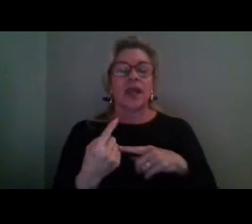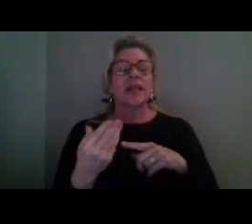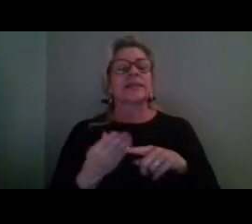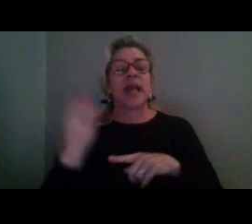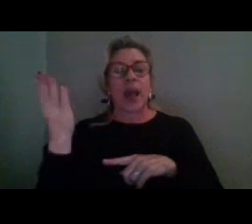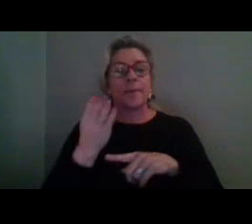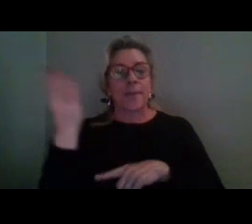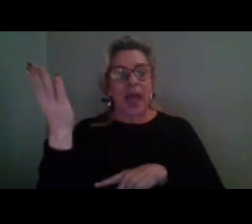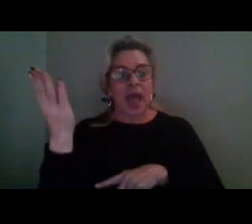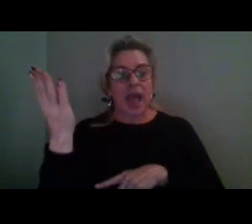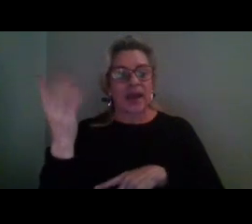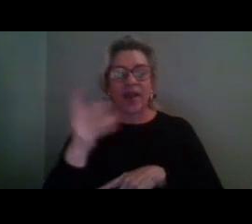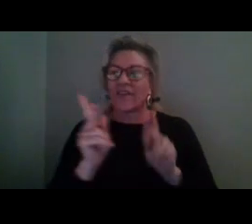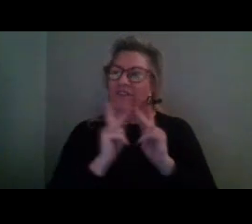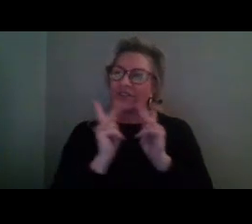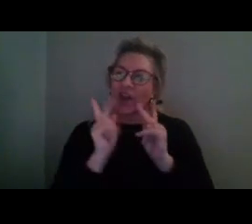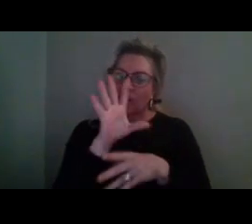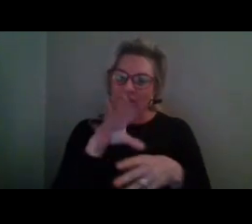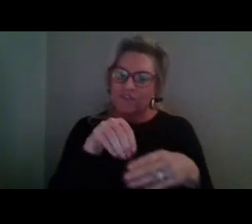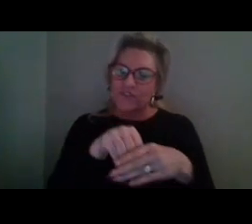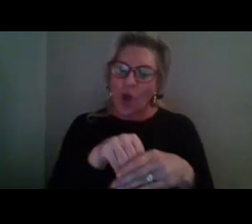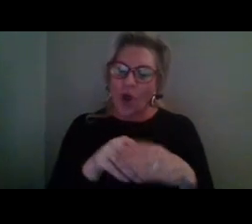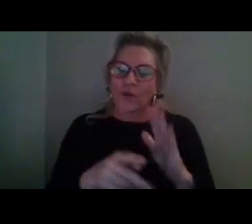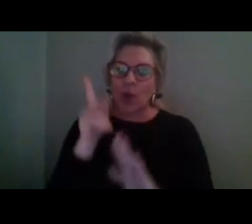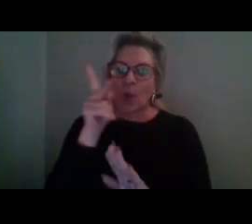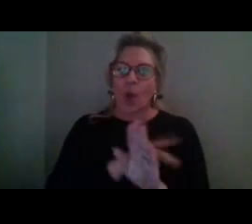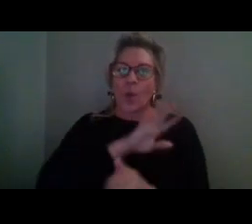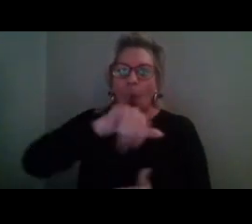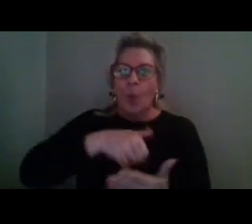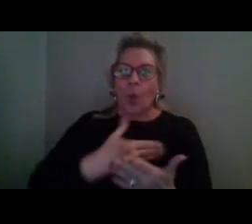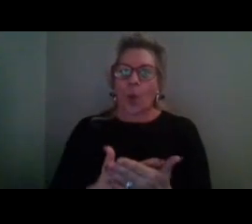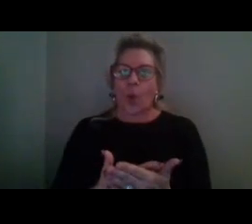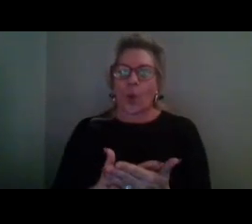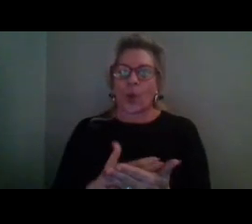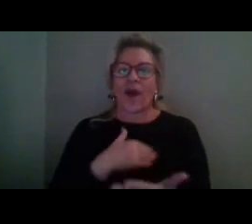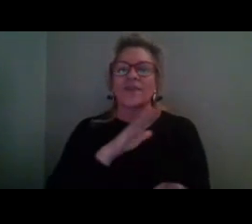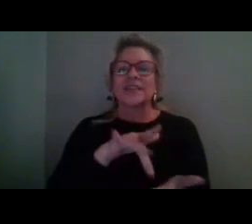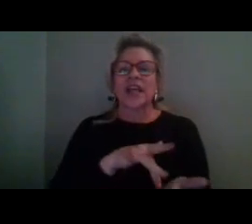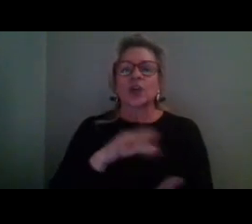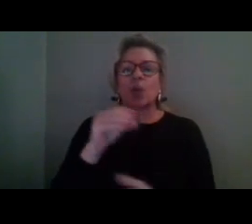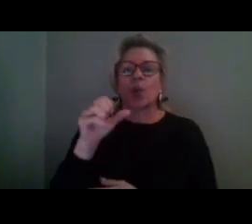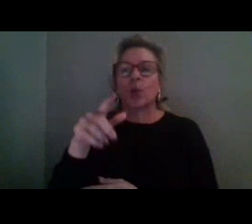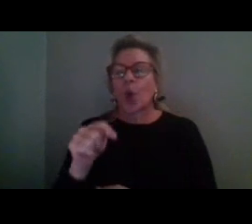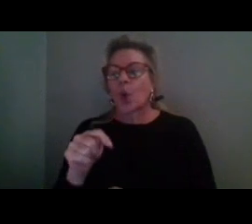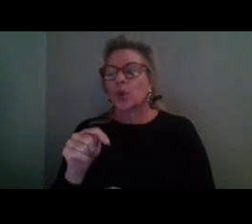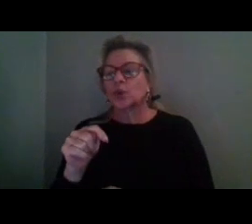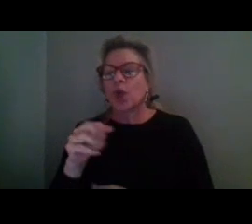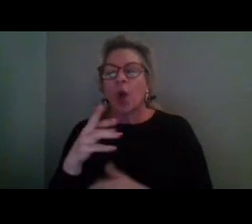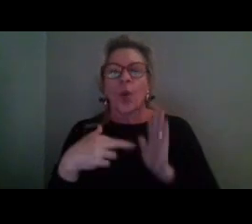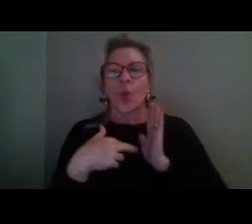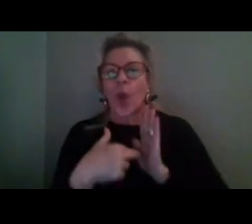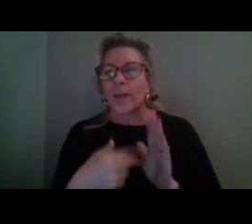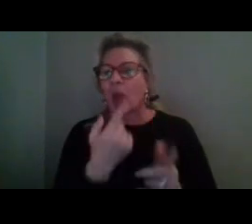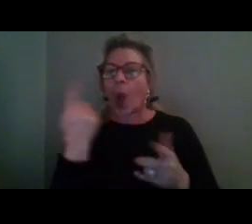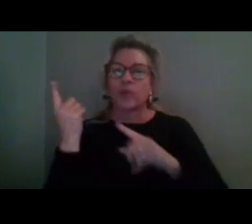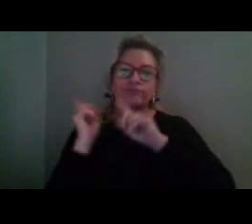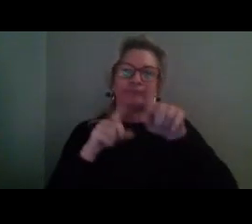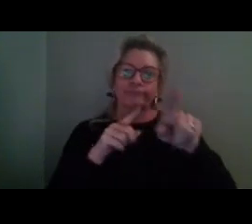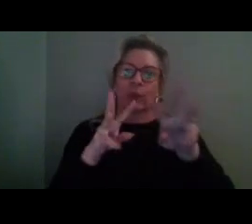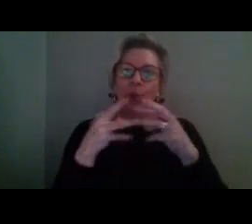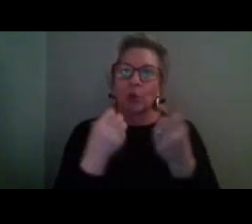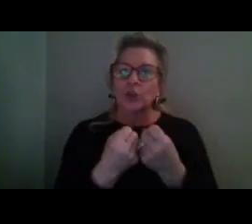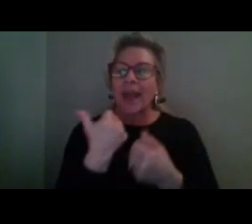apps, they're very involved in the program as a whole. We have Central Coast reps on our TAC. They attend all of the workshops,